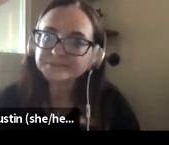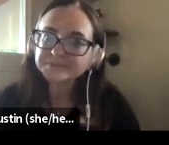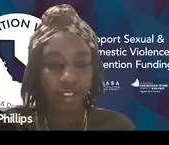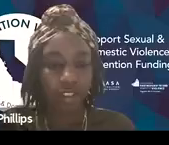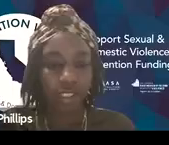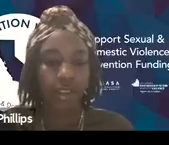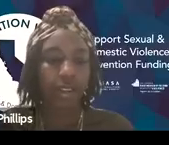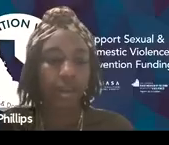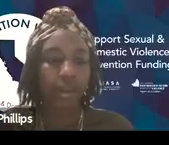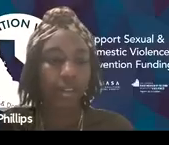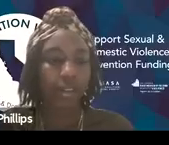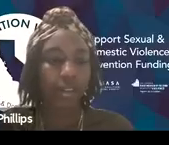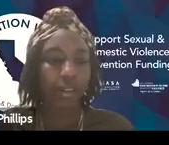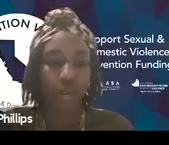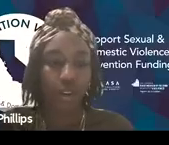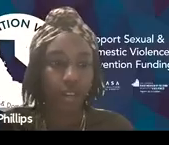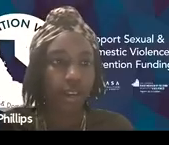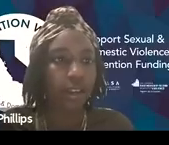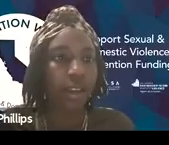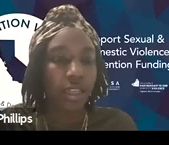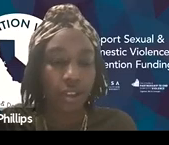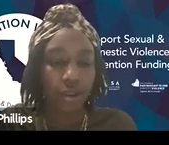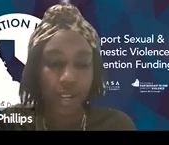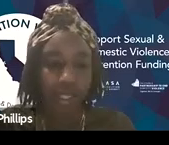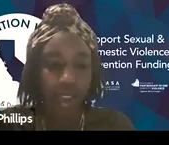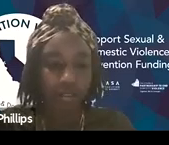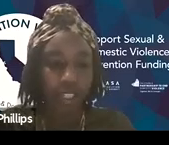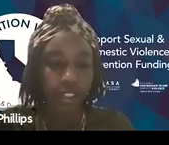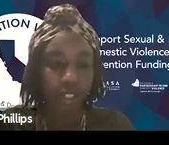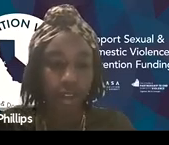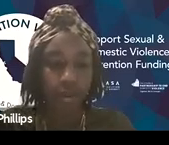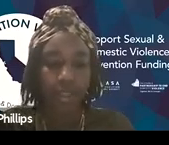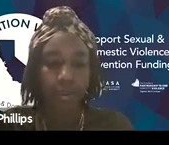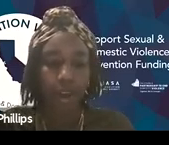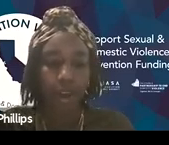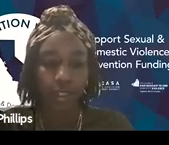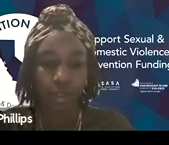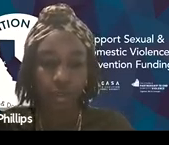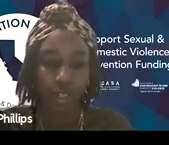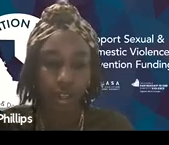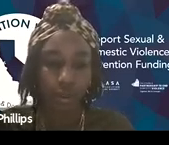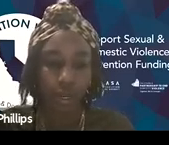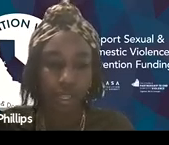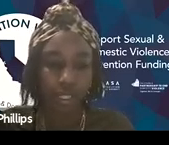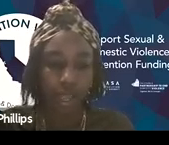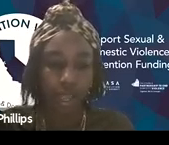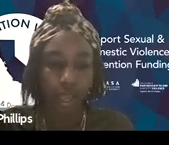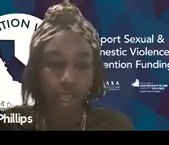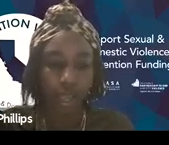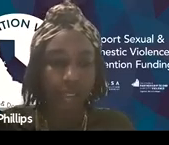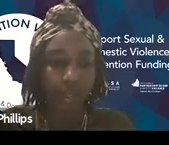And I'll just add, if you don't know where to find the raise hand feature, in the bottom of the Zoom window where it